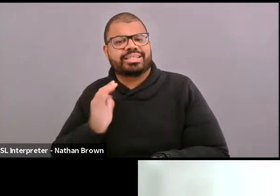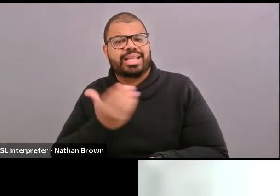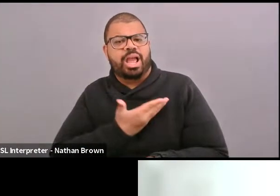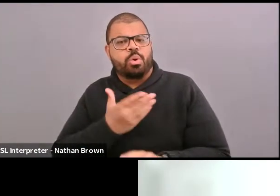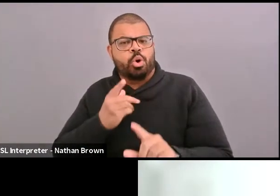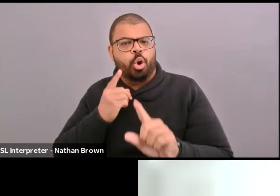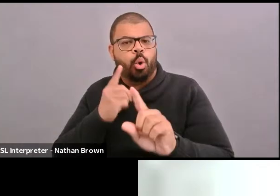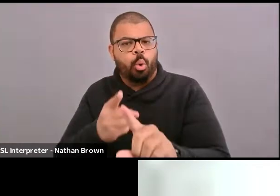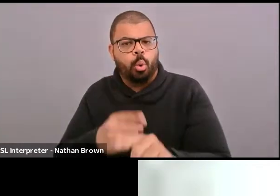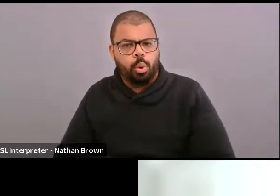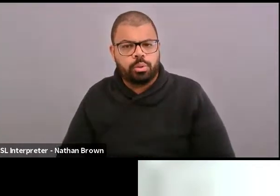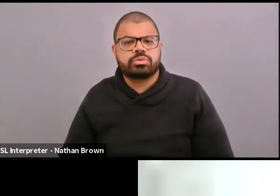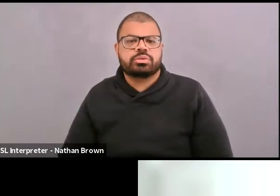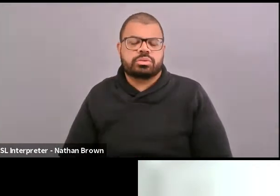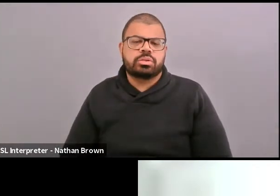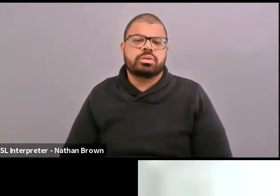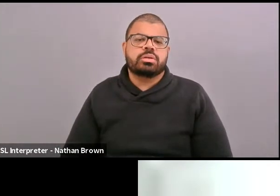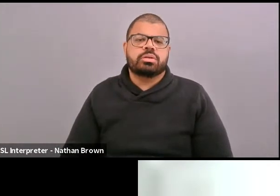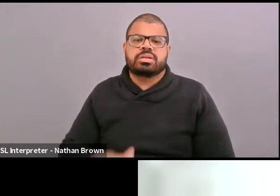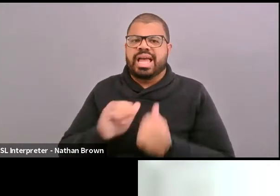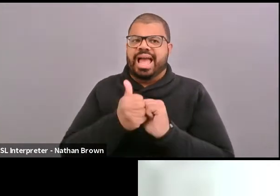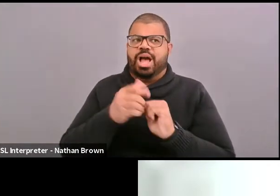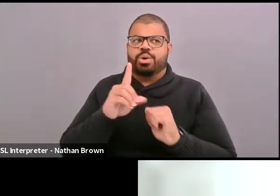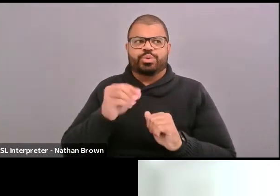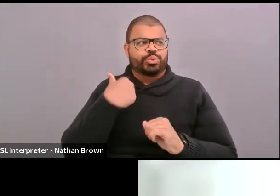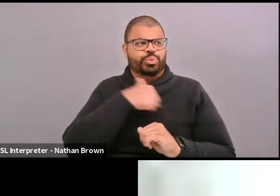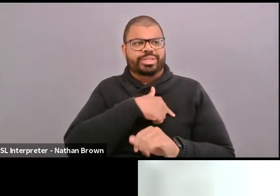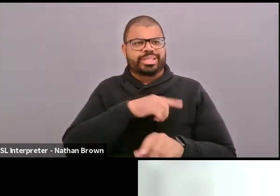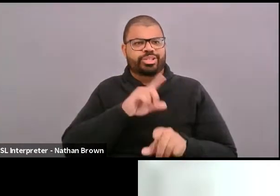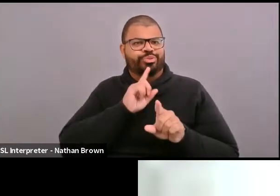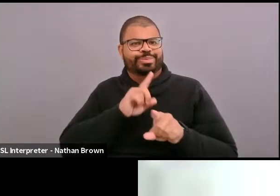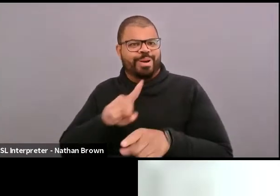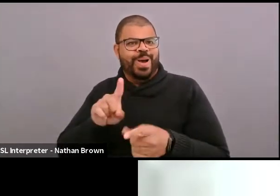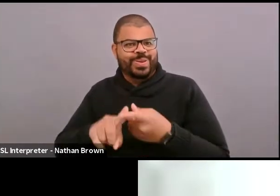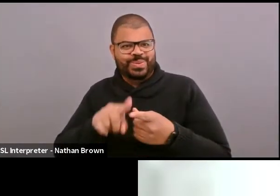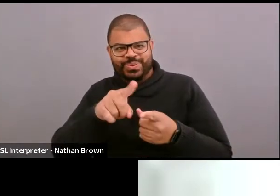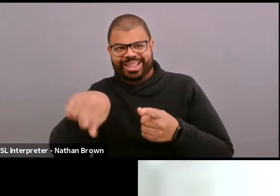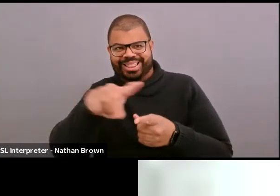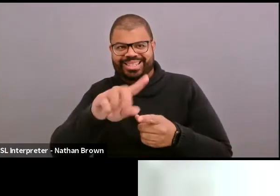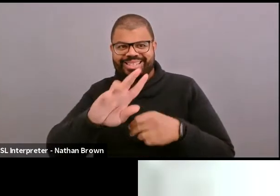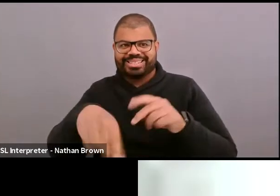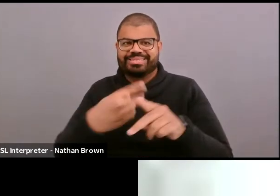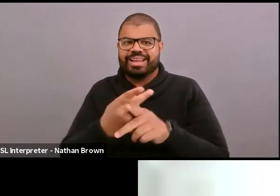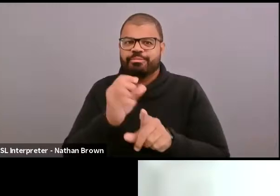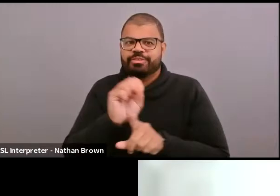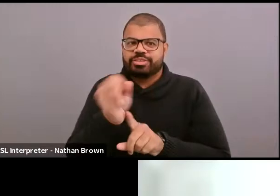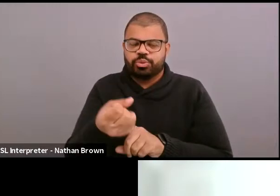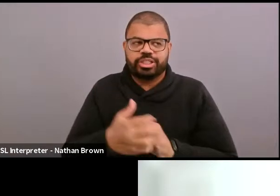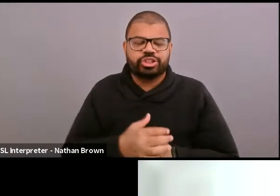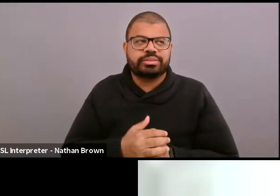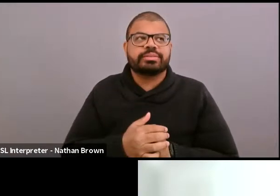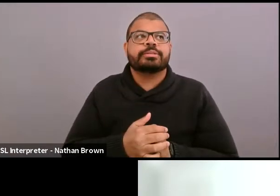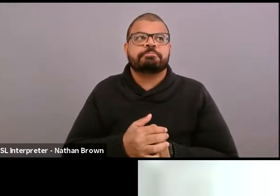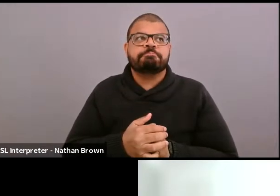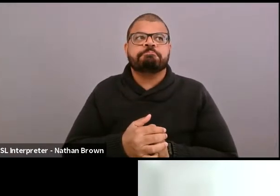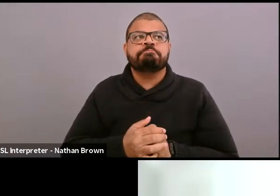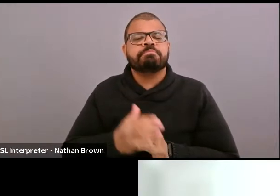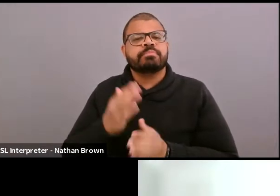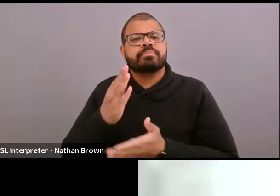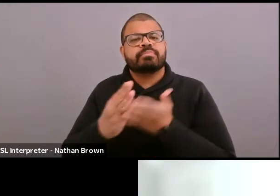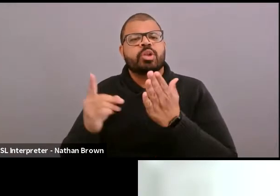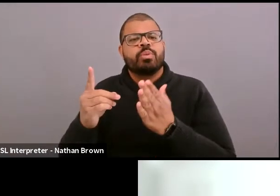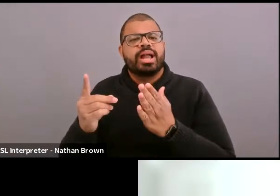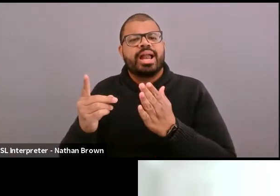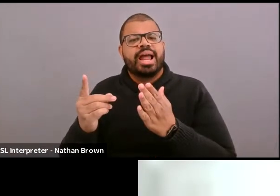for how we respond to these situations students find themselves in sometimes. Is it correct? Like somebody was asking, is there something else we